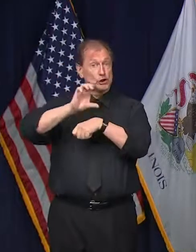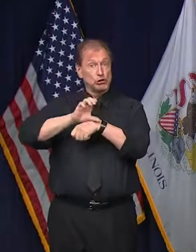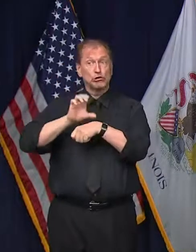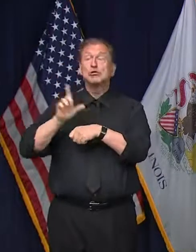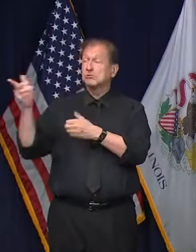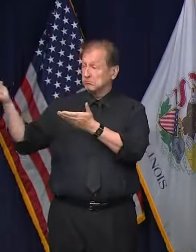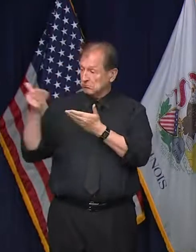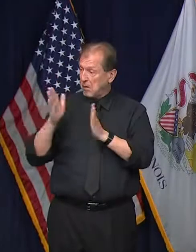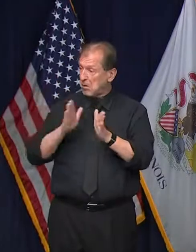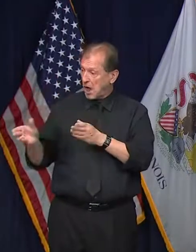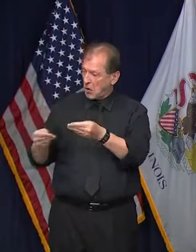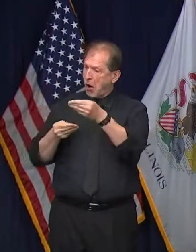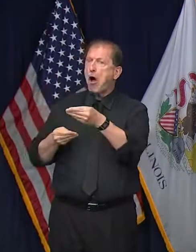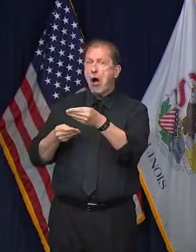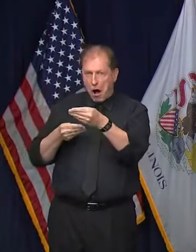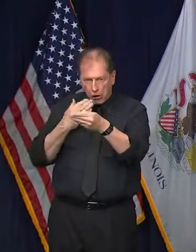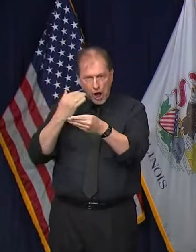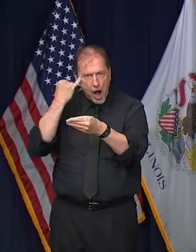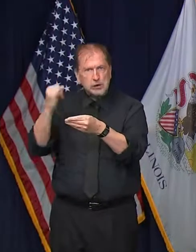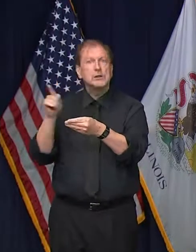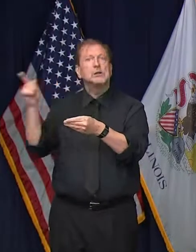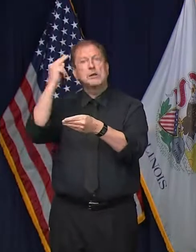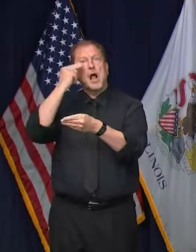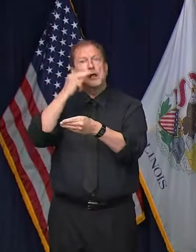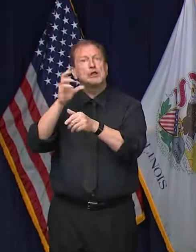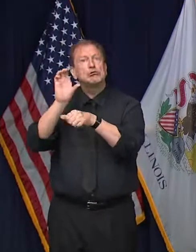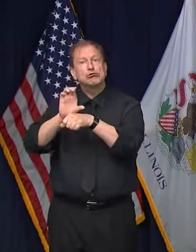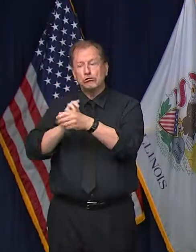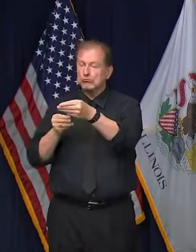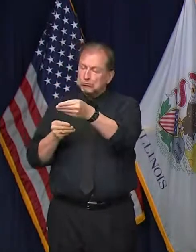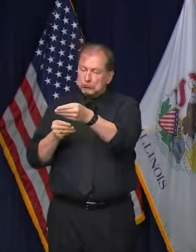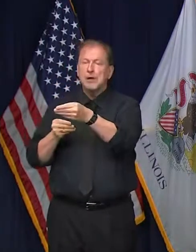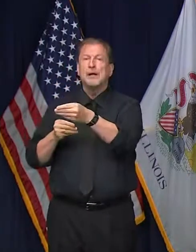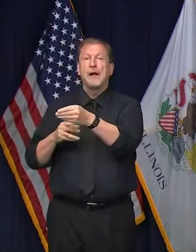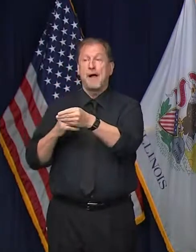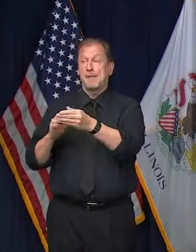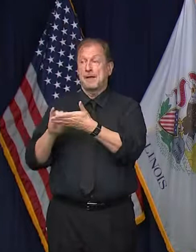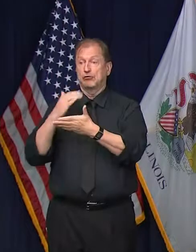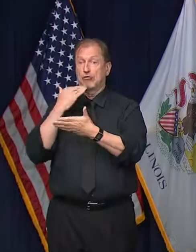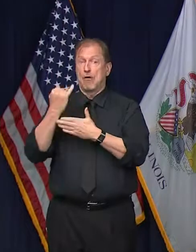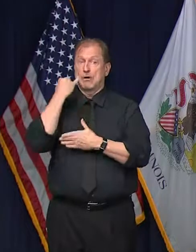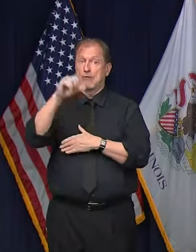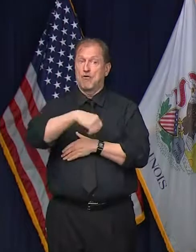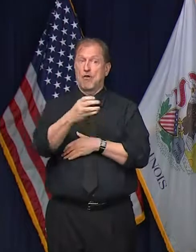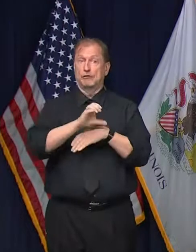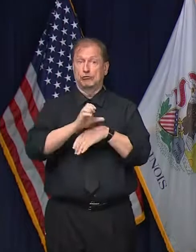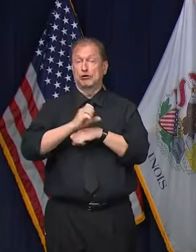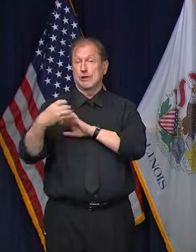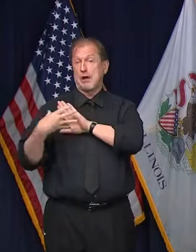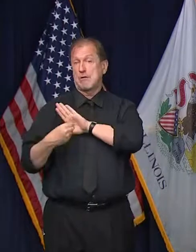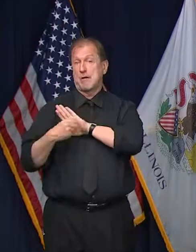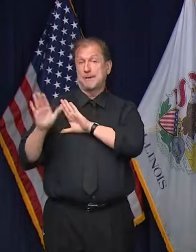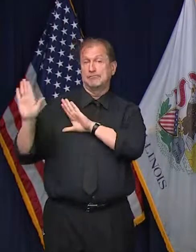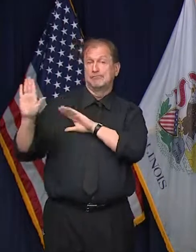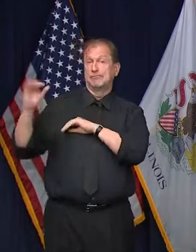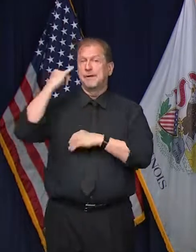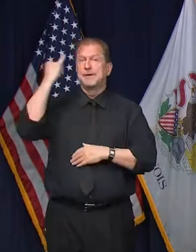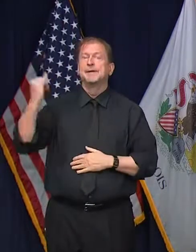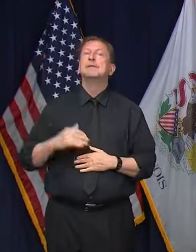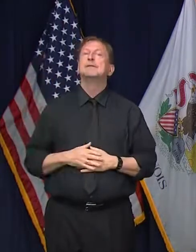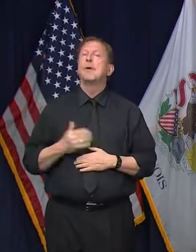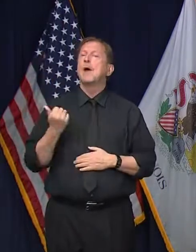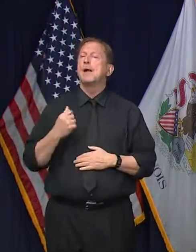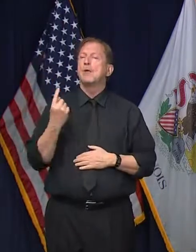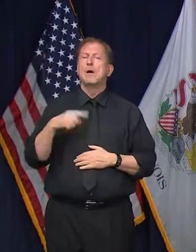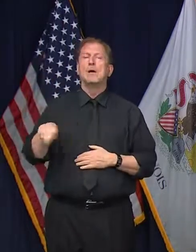plan that I think is, a model for people to follow. So I encourage anybody that has